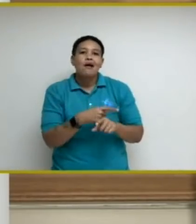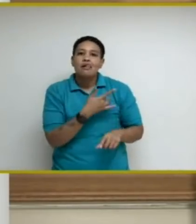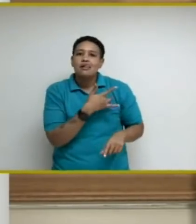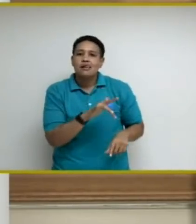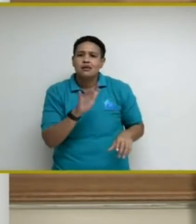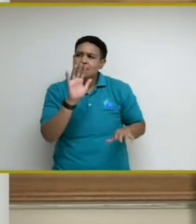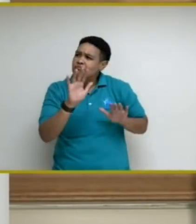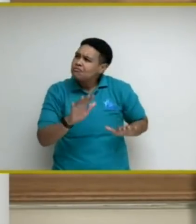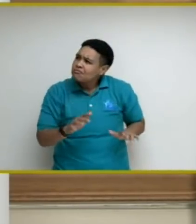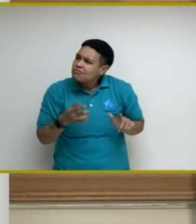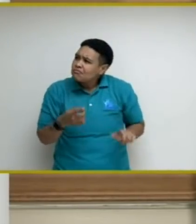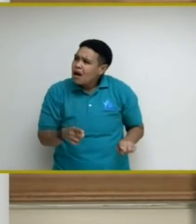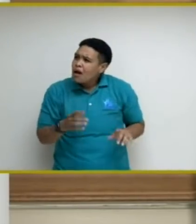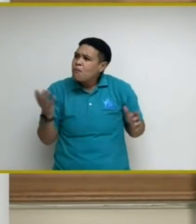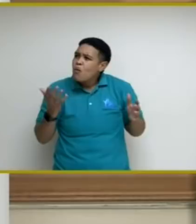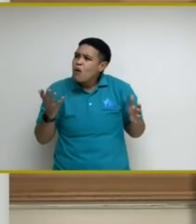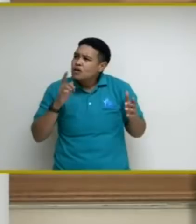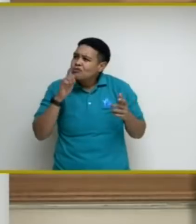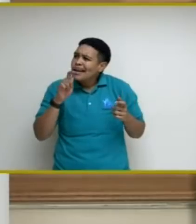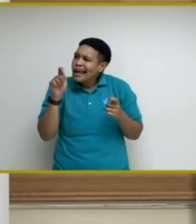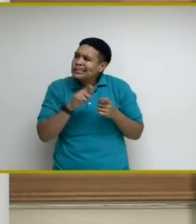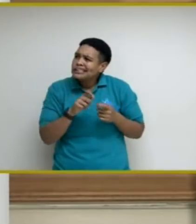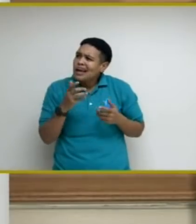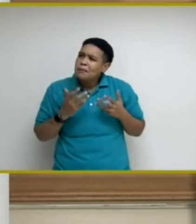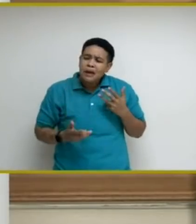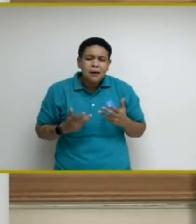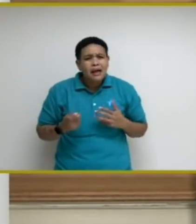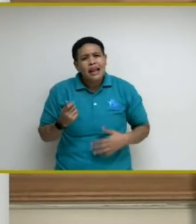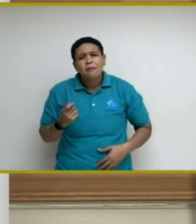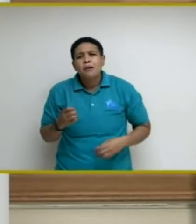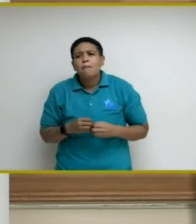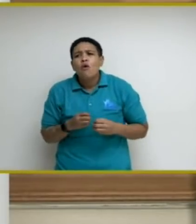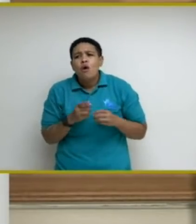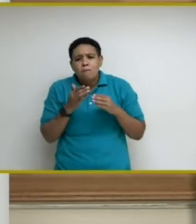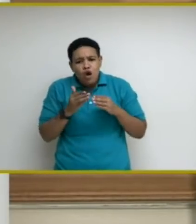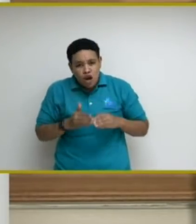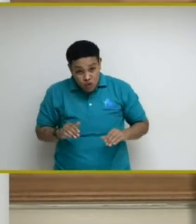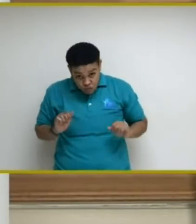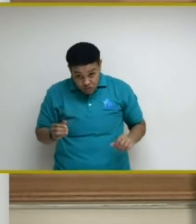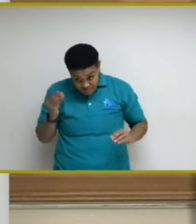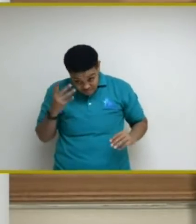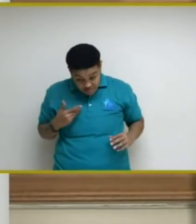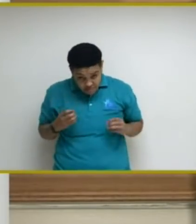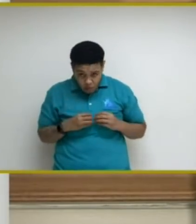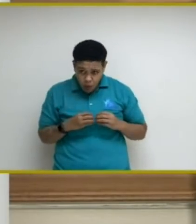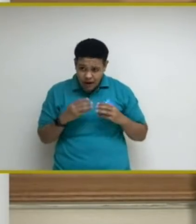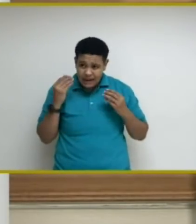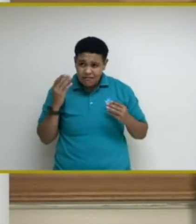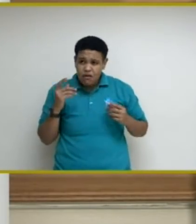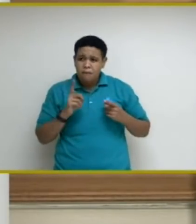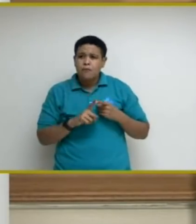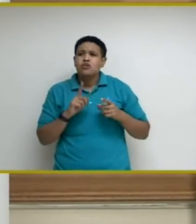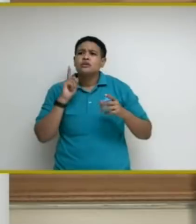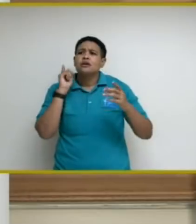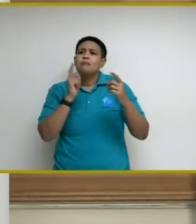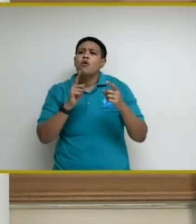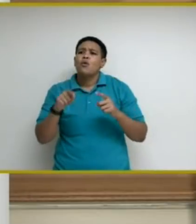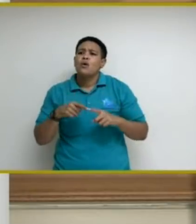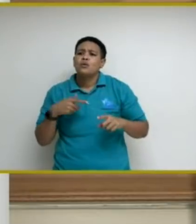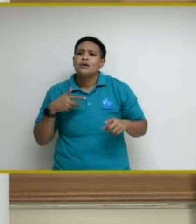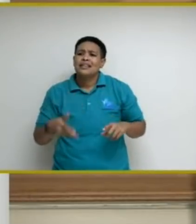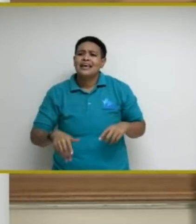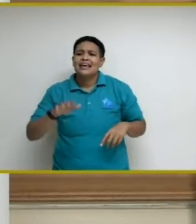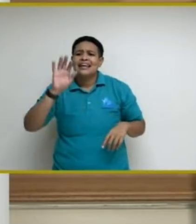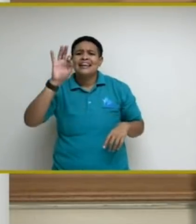reactions as to what exactly, perhaps a little bit more of a breakdown. Could we get more of a breakdown? And for instance, when we're here,